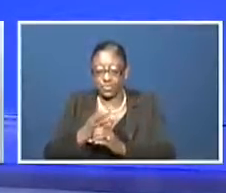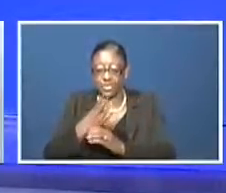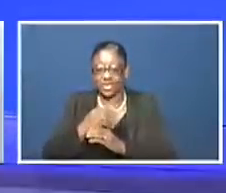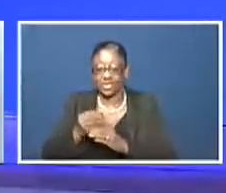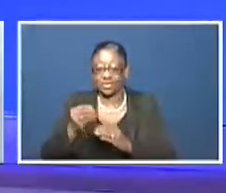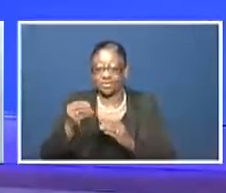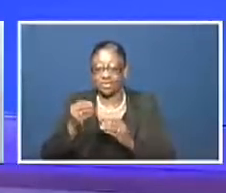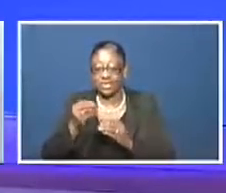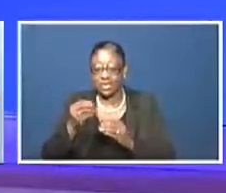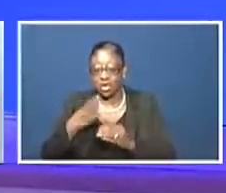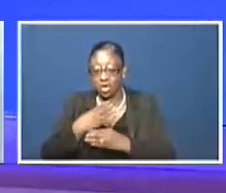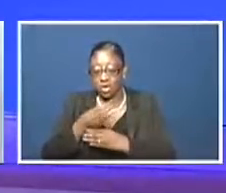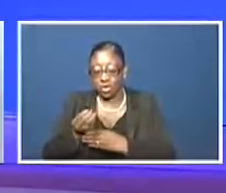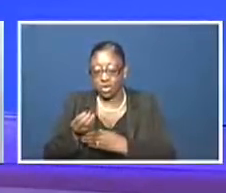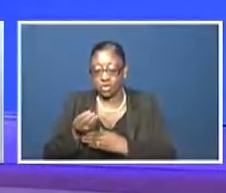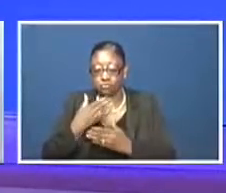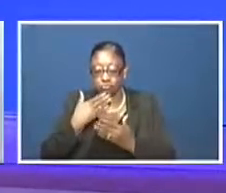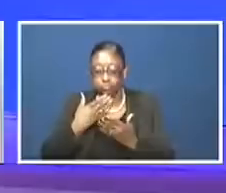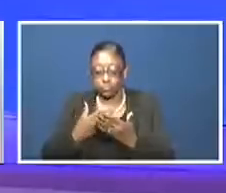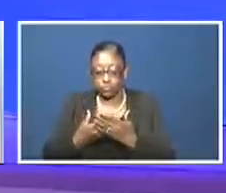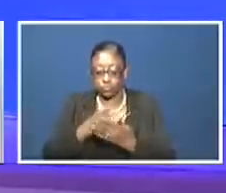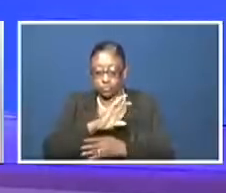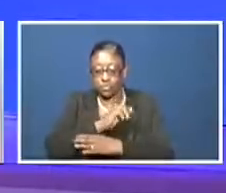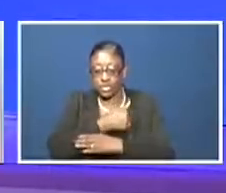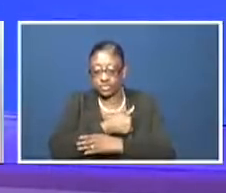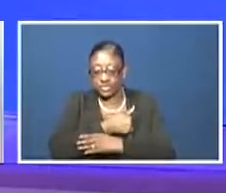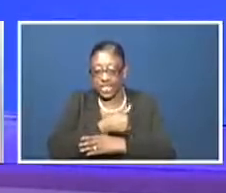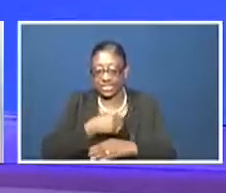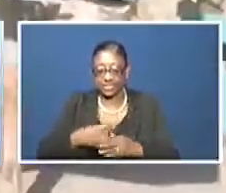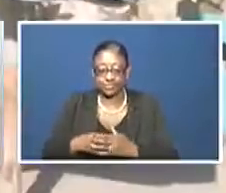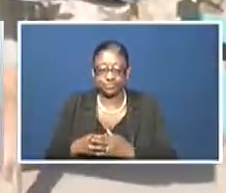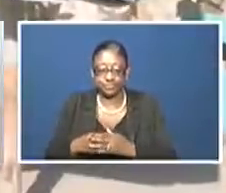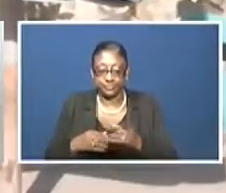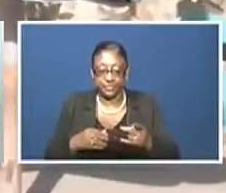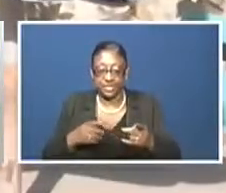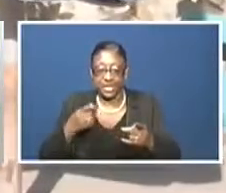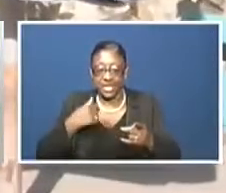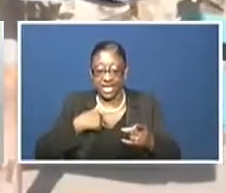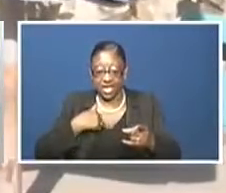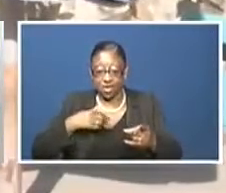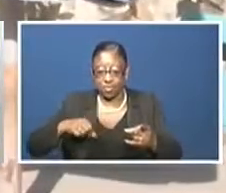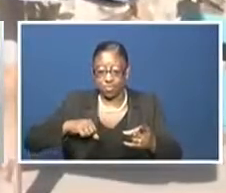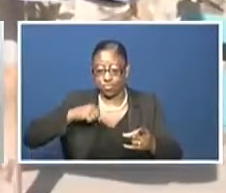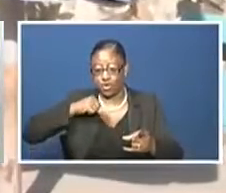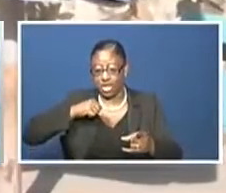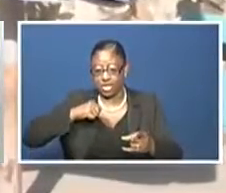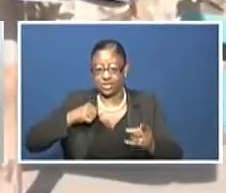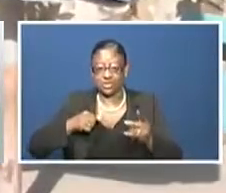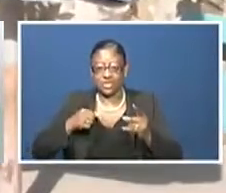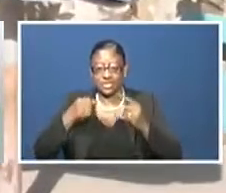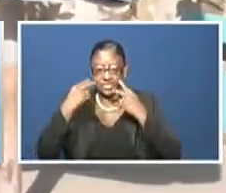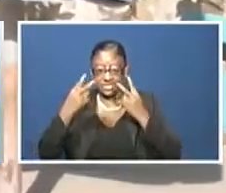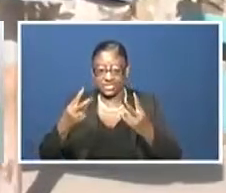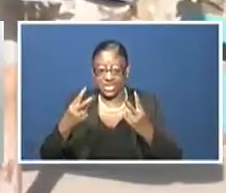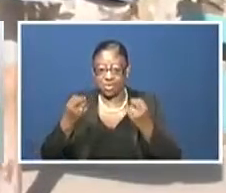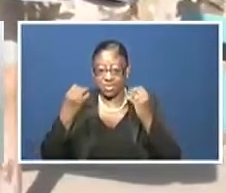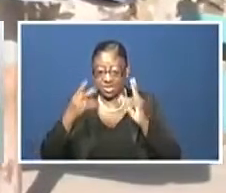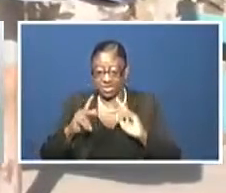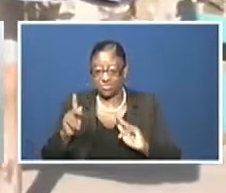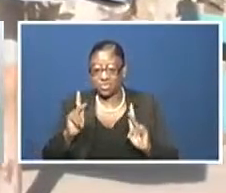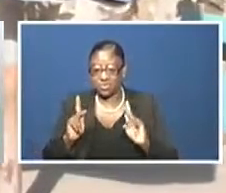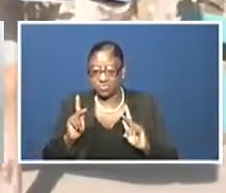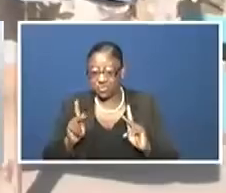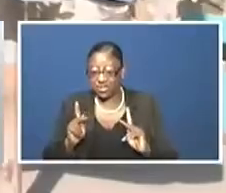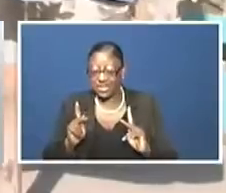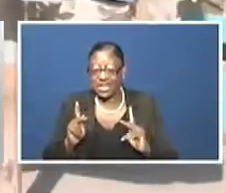hospitality. Tourism Representative Peter Douglas explains. I'm so proud to see how many Androsians are renting on Airbnb,